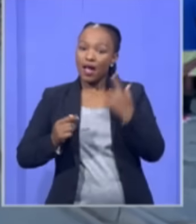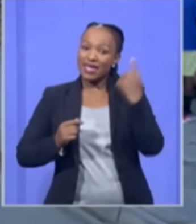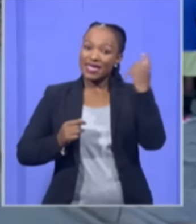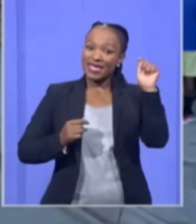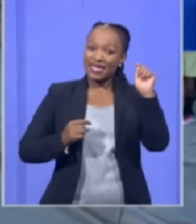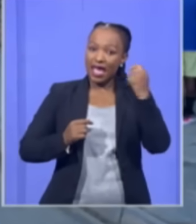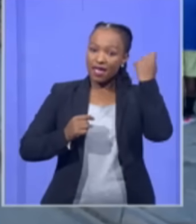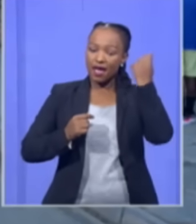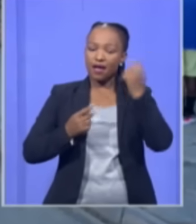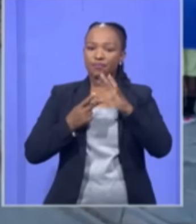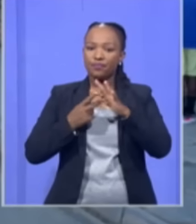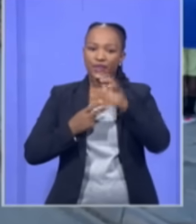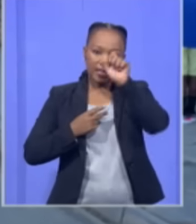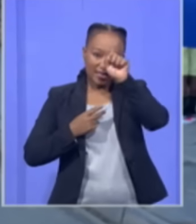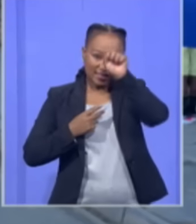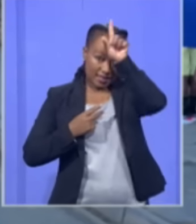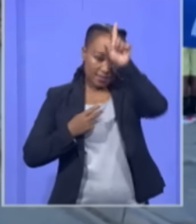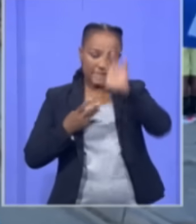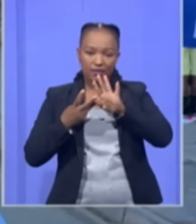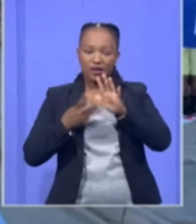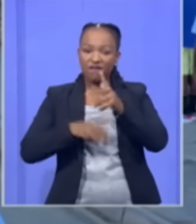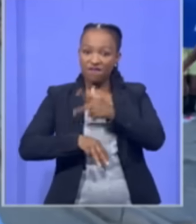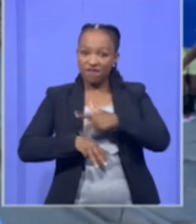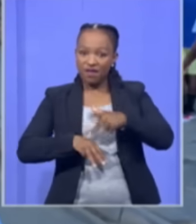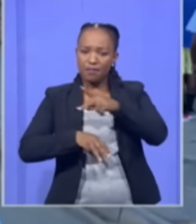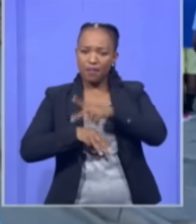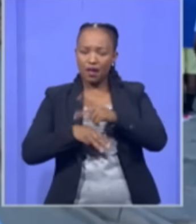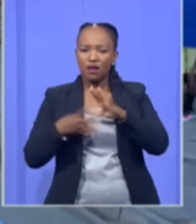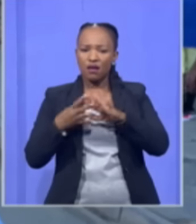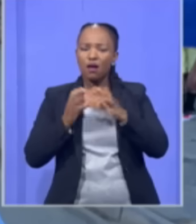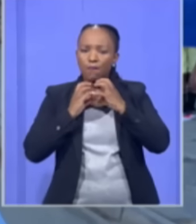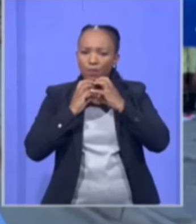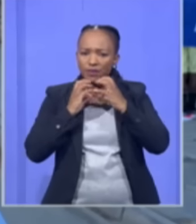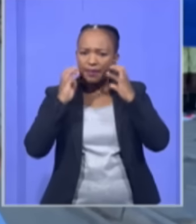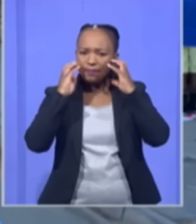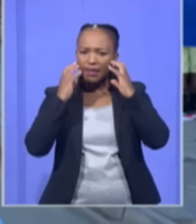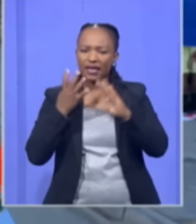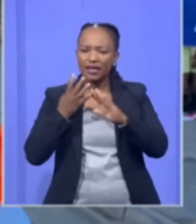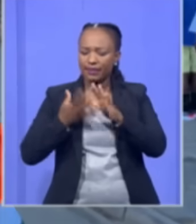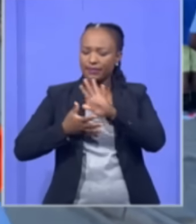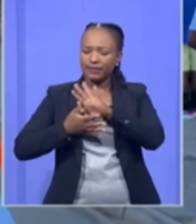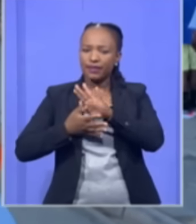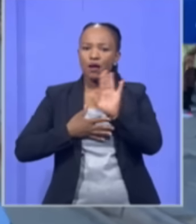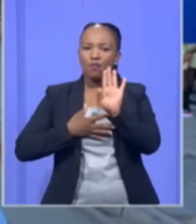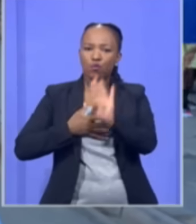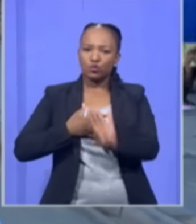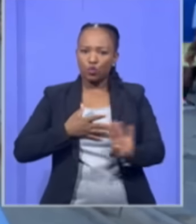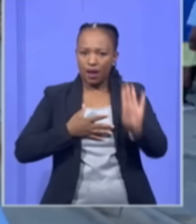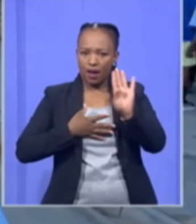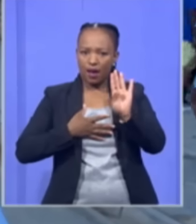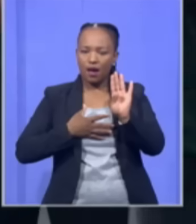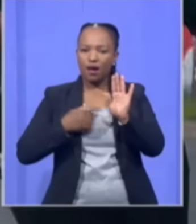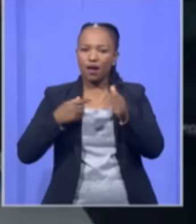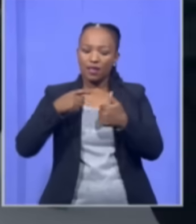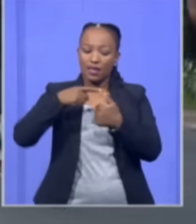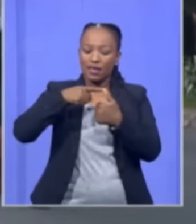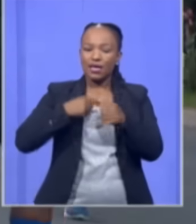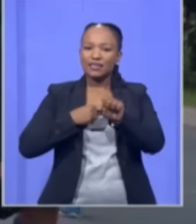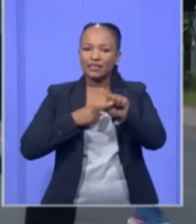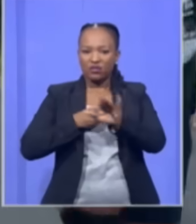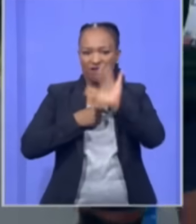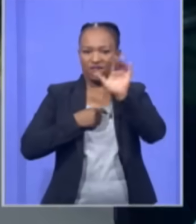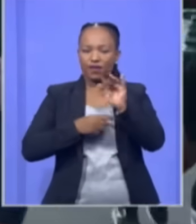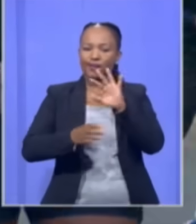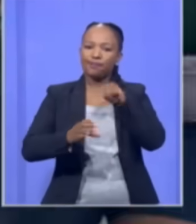Germany, I think Zimbabwe, Botswana, and then mostly South Africa.